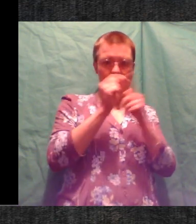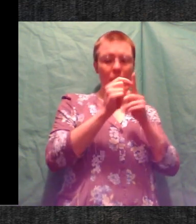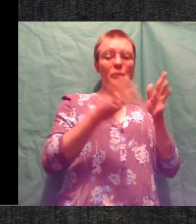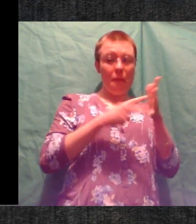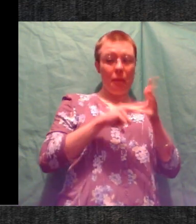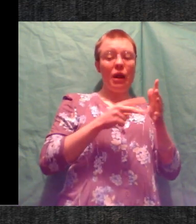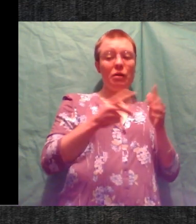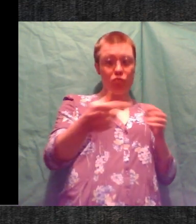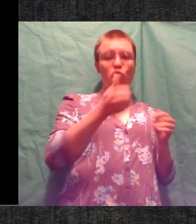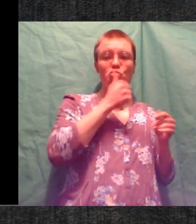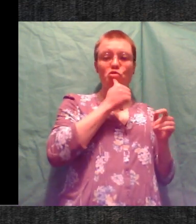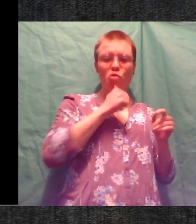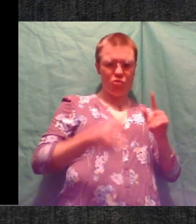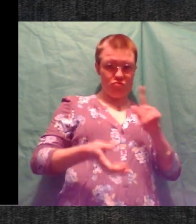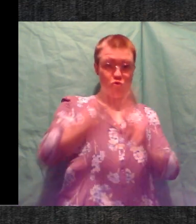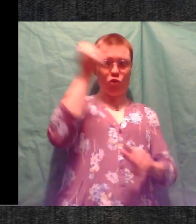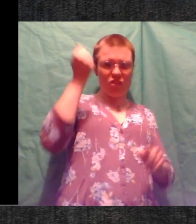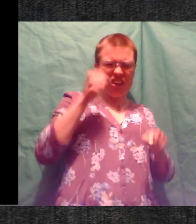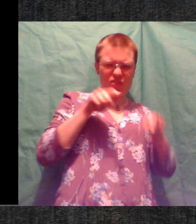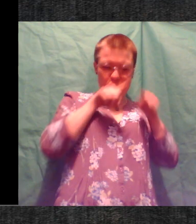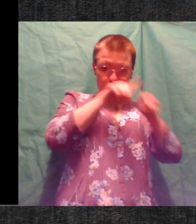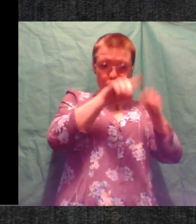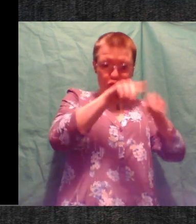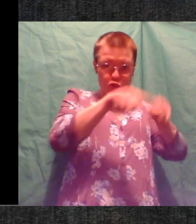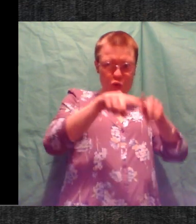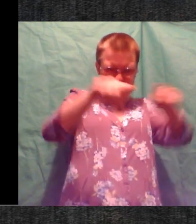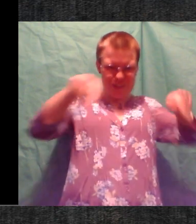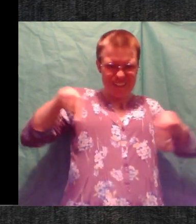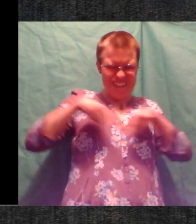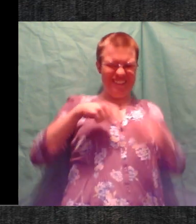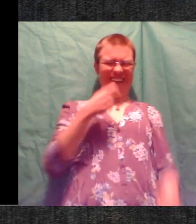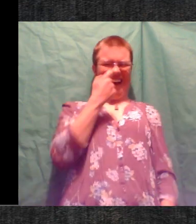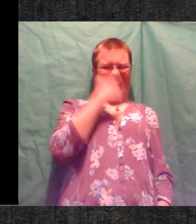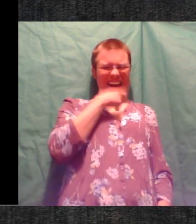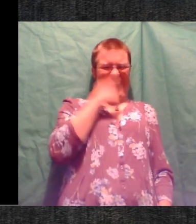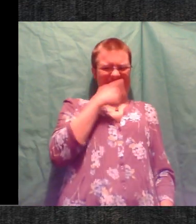was already successful in the torture room.